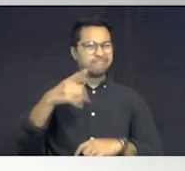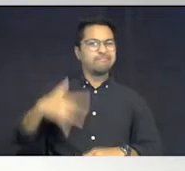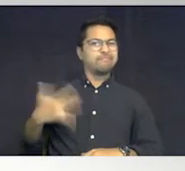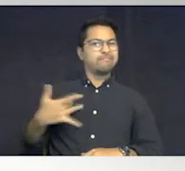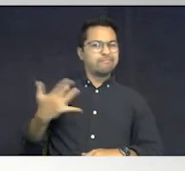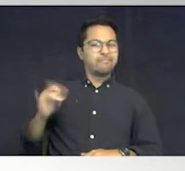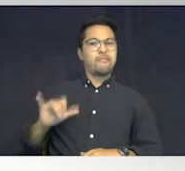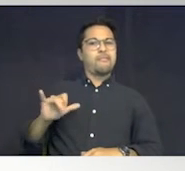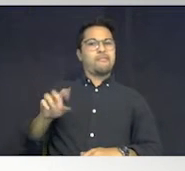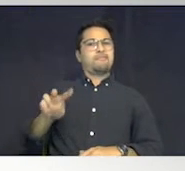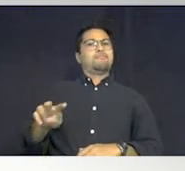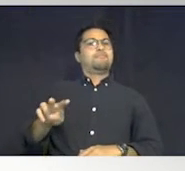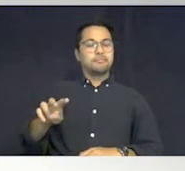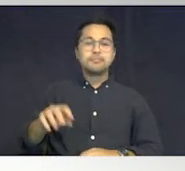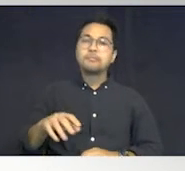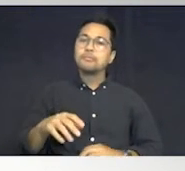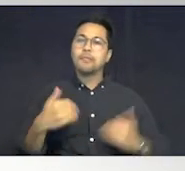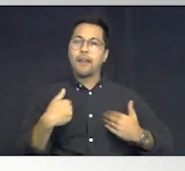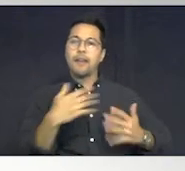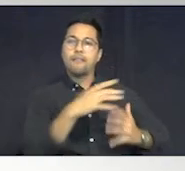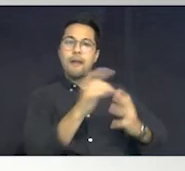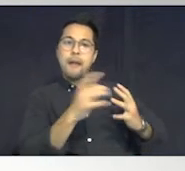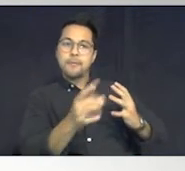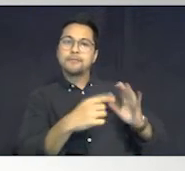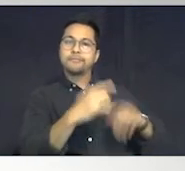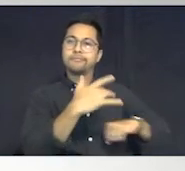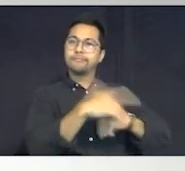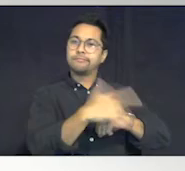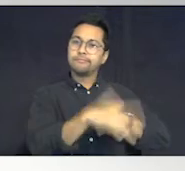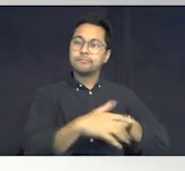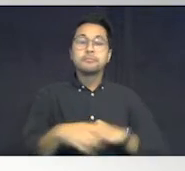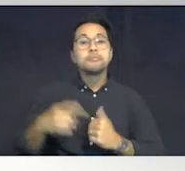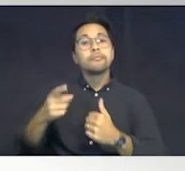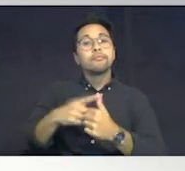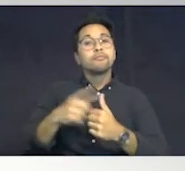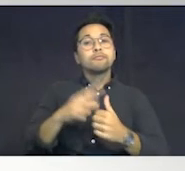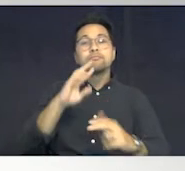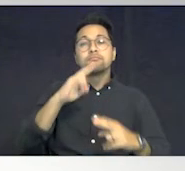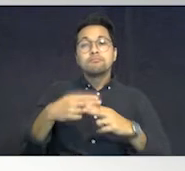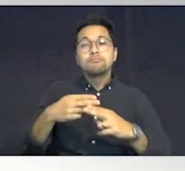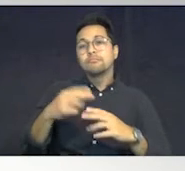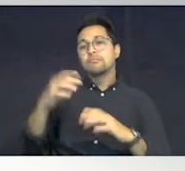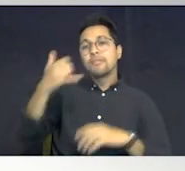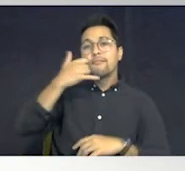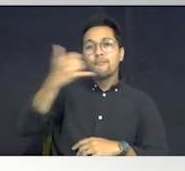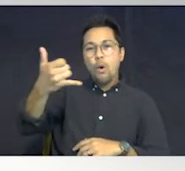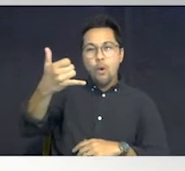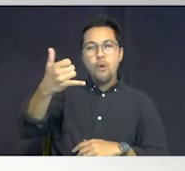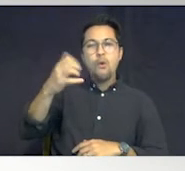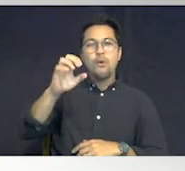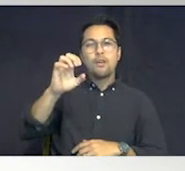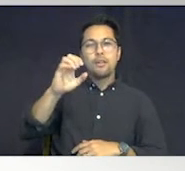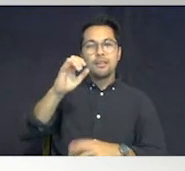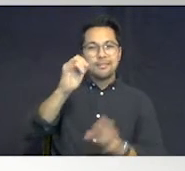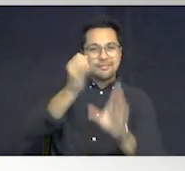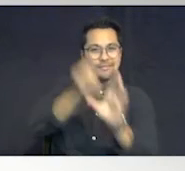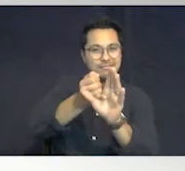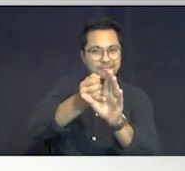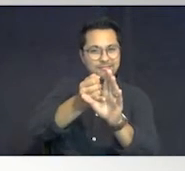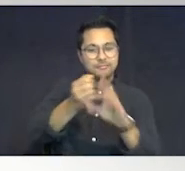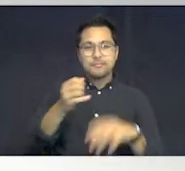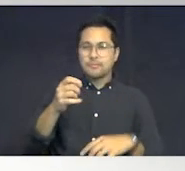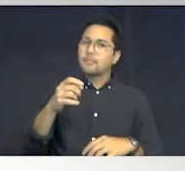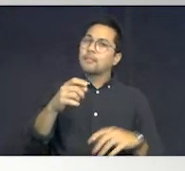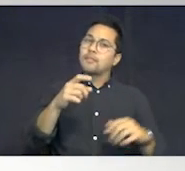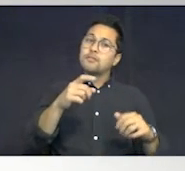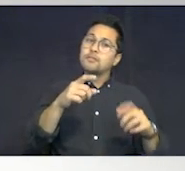here are the following that are available to you. So we're going to talk first about the telephone intermediary, and this exists at the school district level as